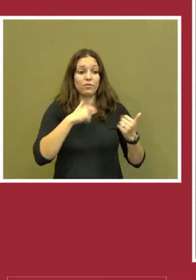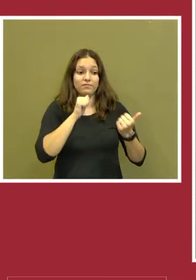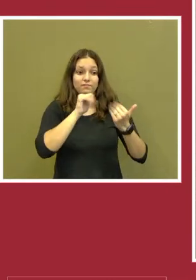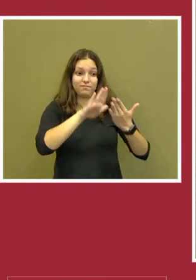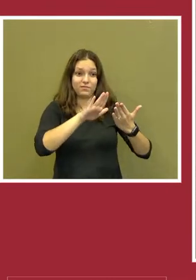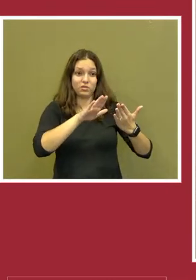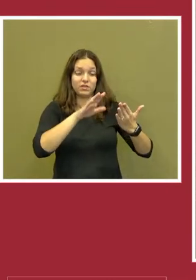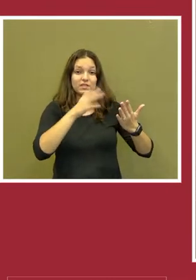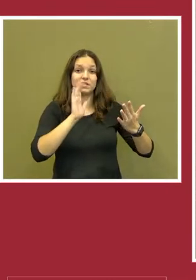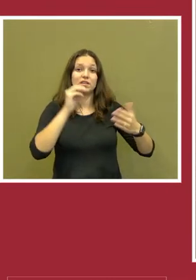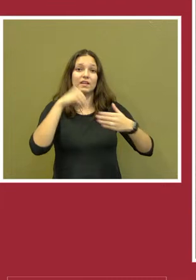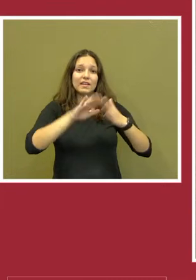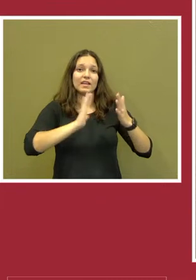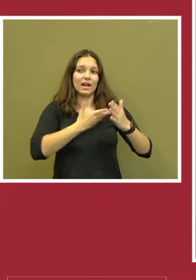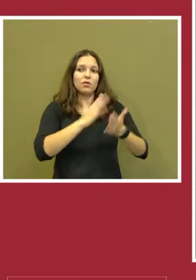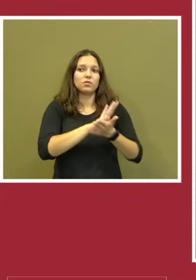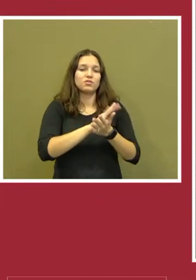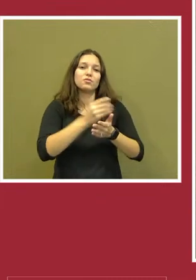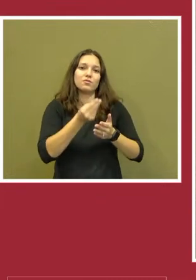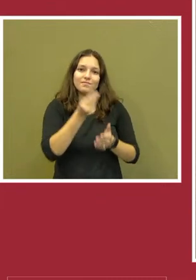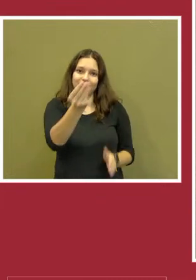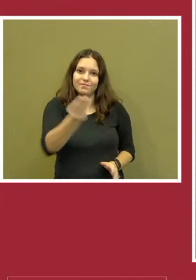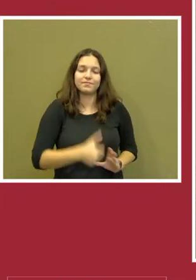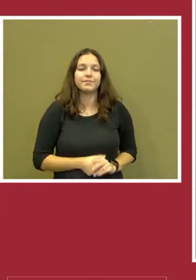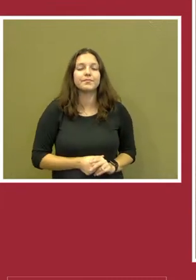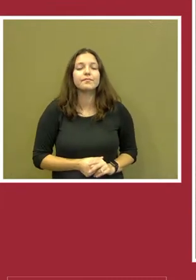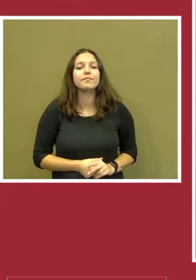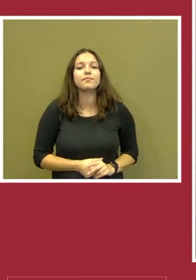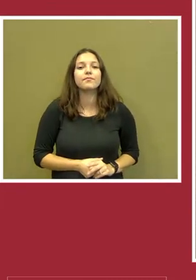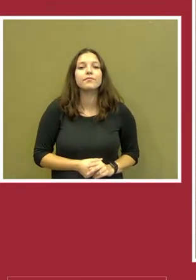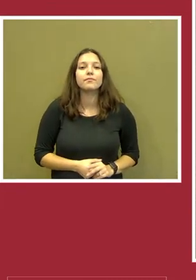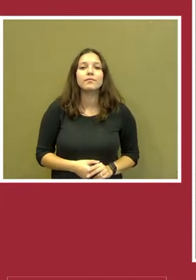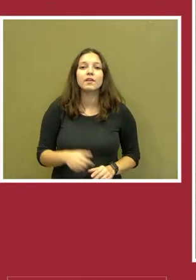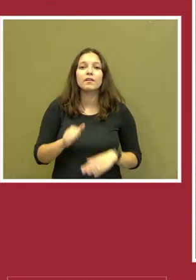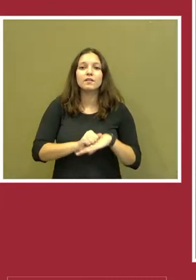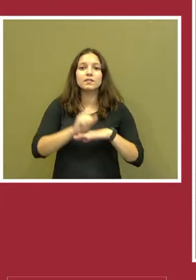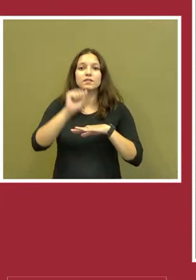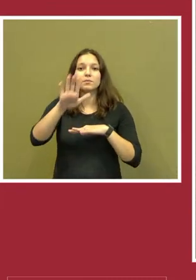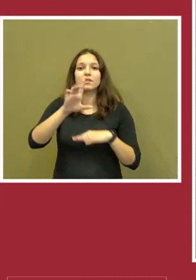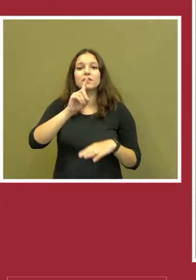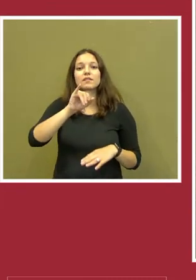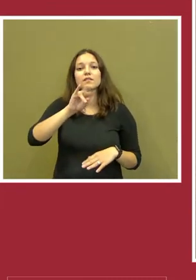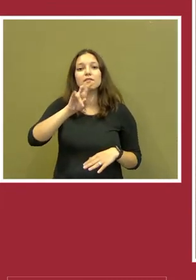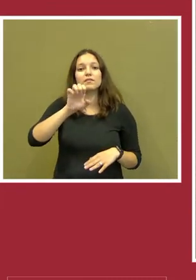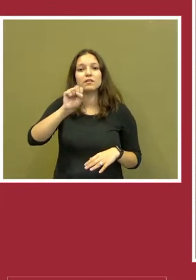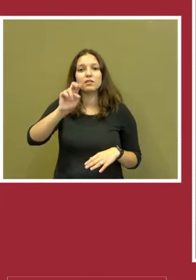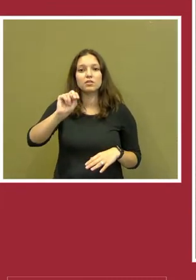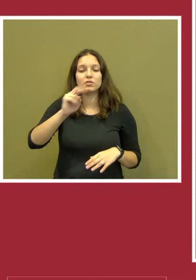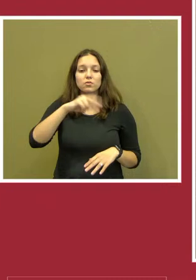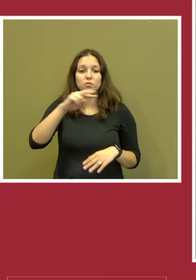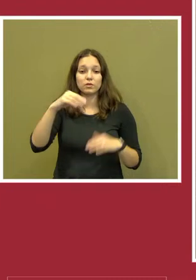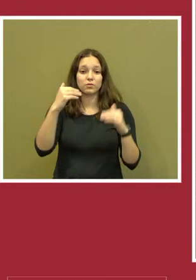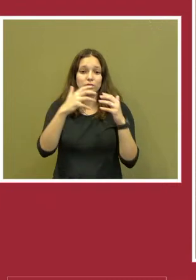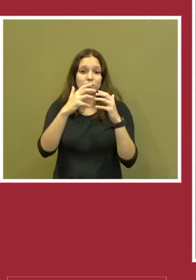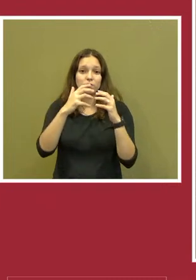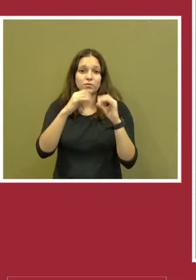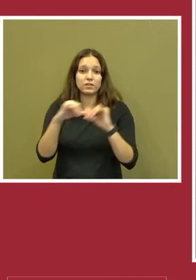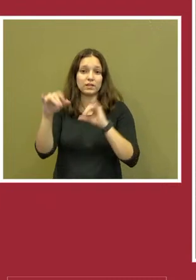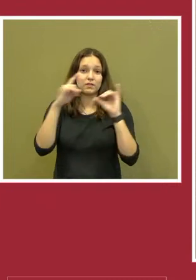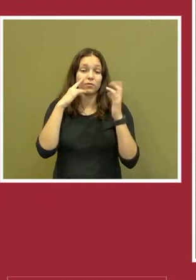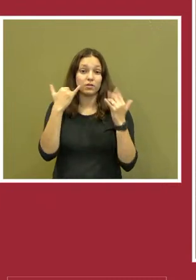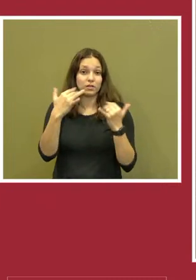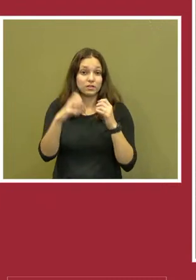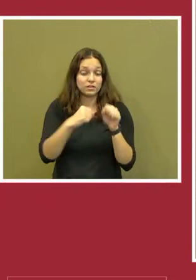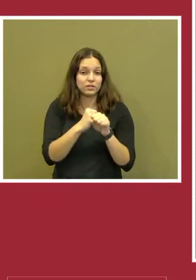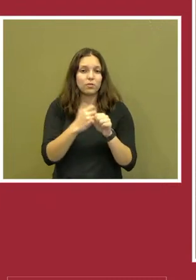that at our school. So as I'm submitting the Division 22 standards for this year, we do